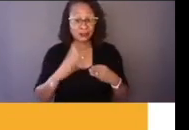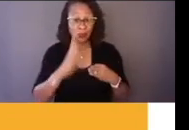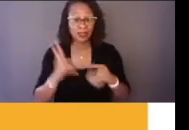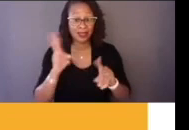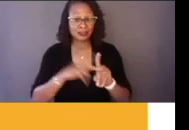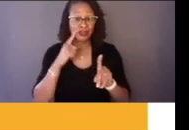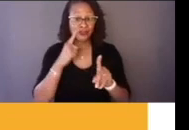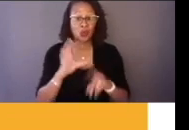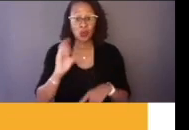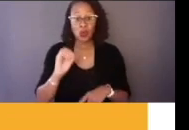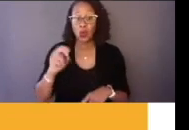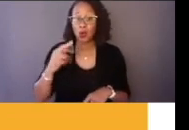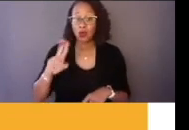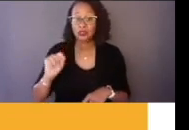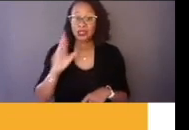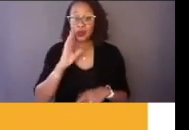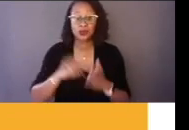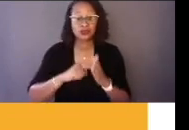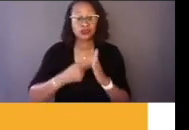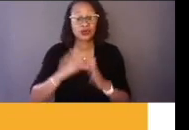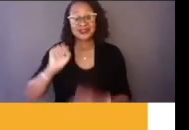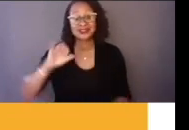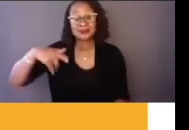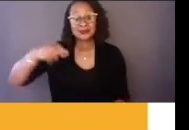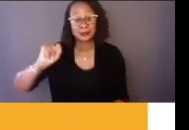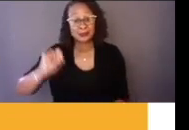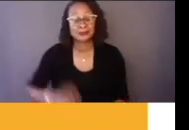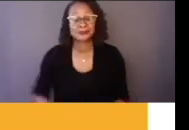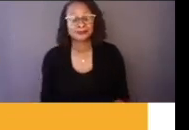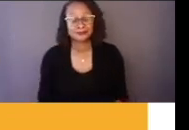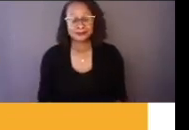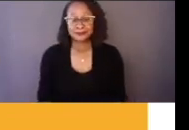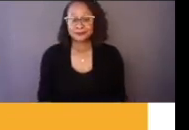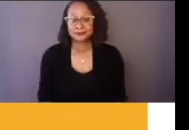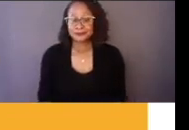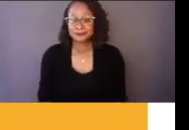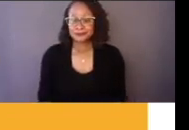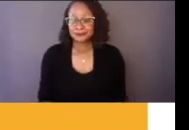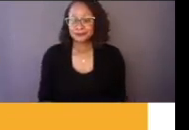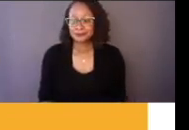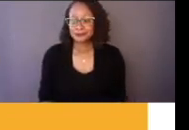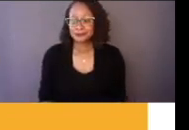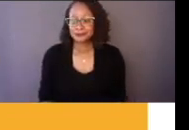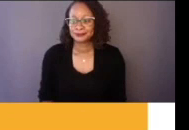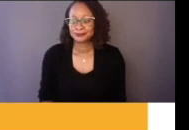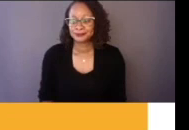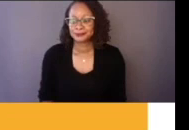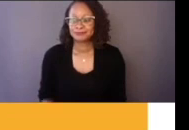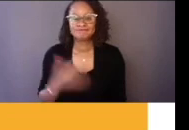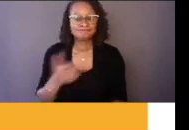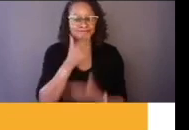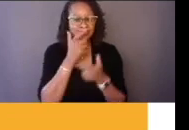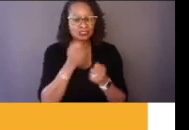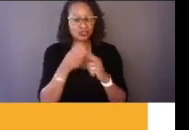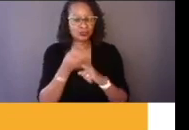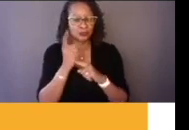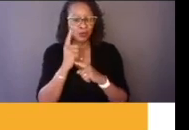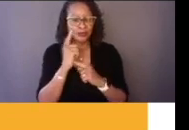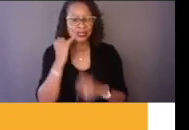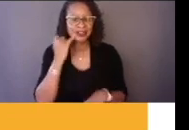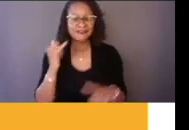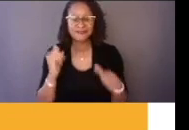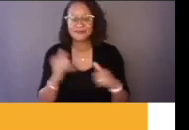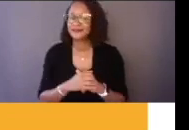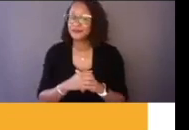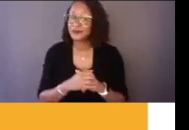the cohort that starts in September. So this would be an interesting moment if that is